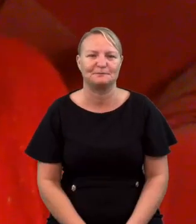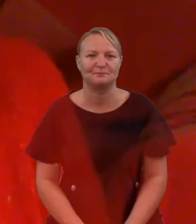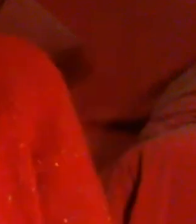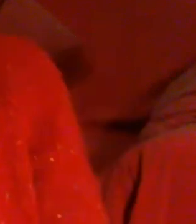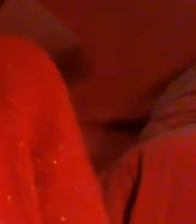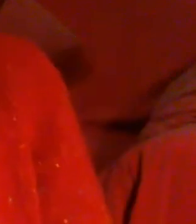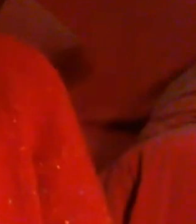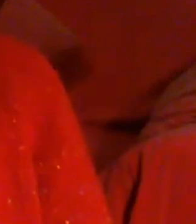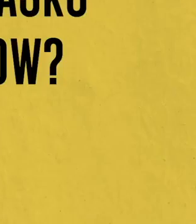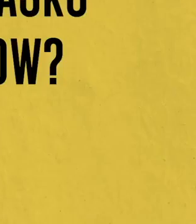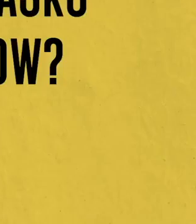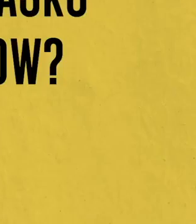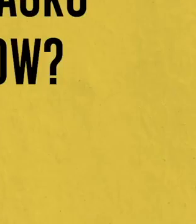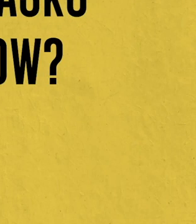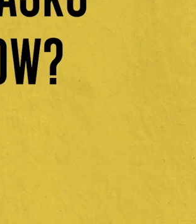exciting moment.